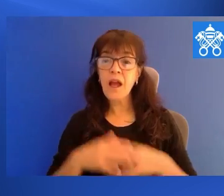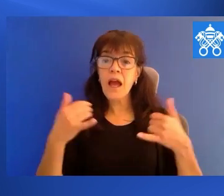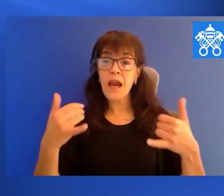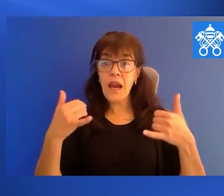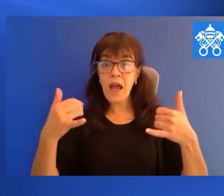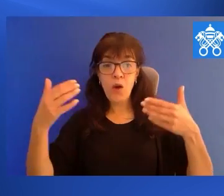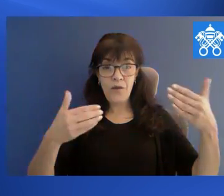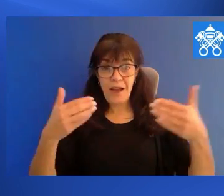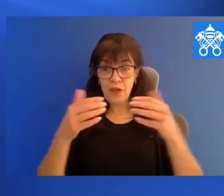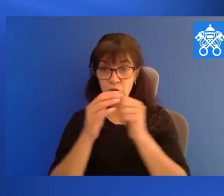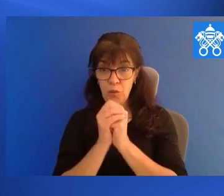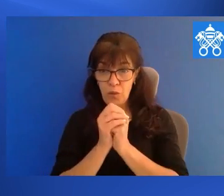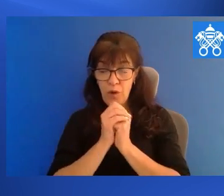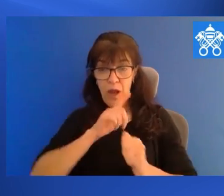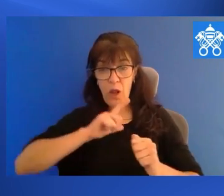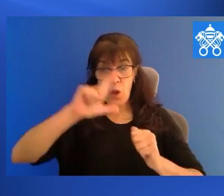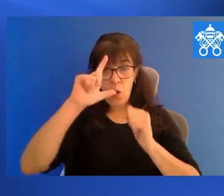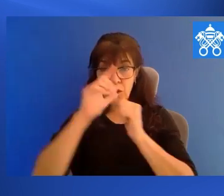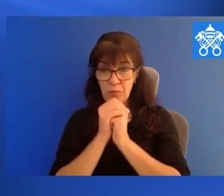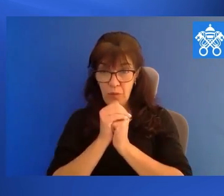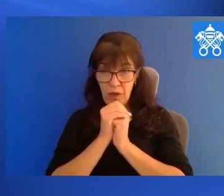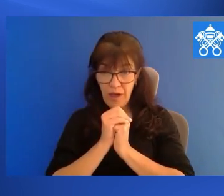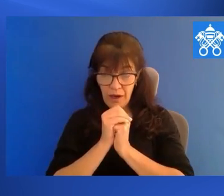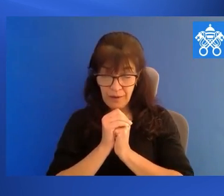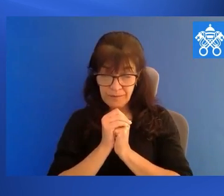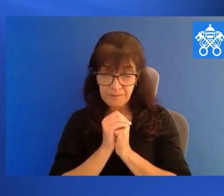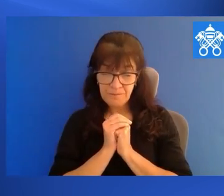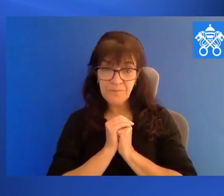Now we're invited to pray the Lord's Prayer.